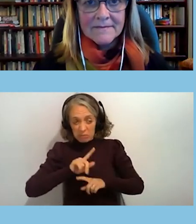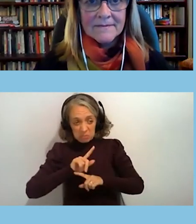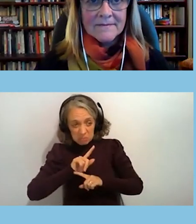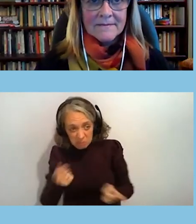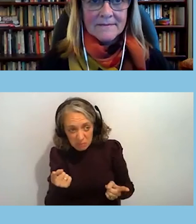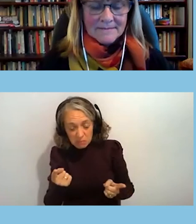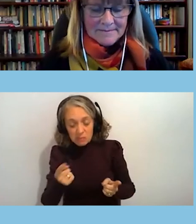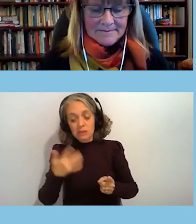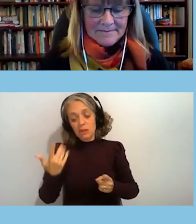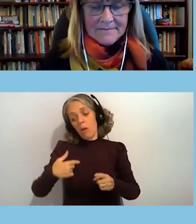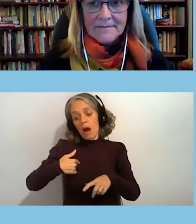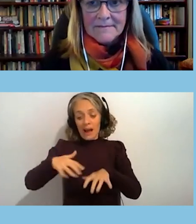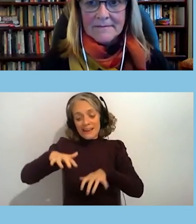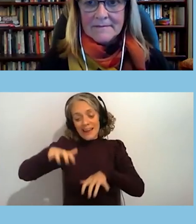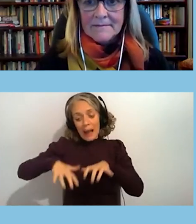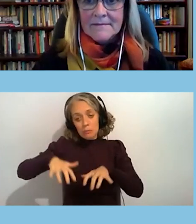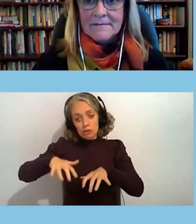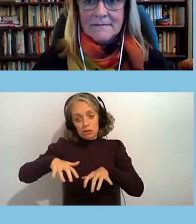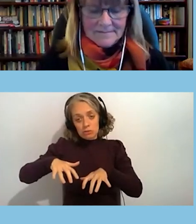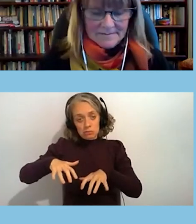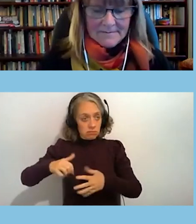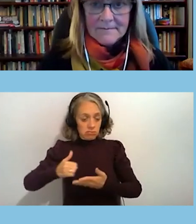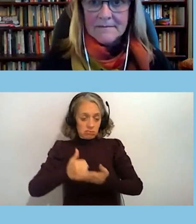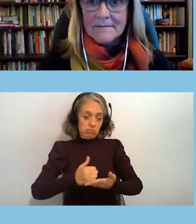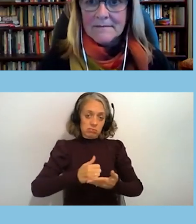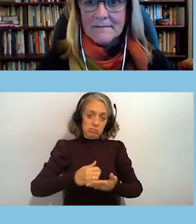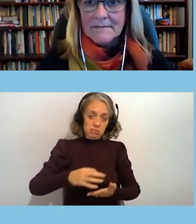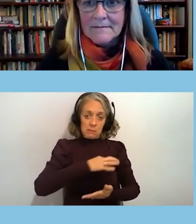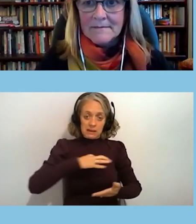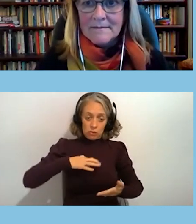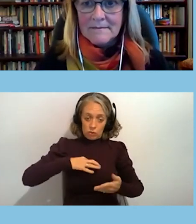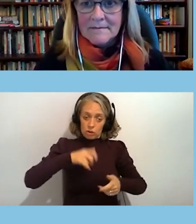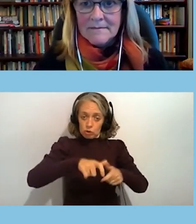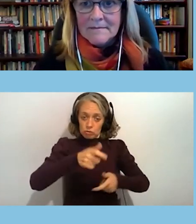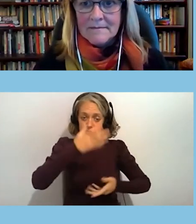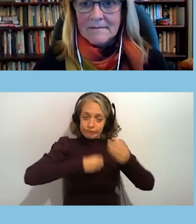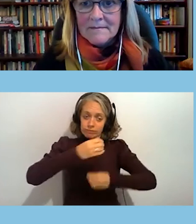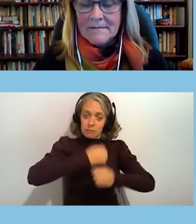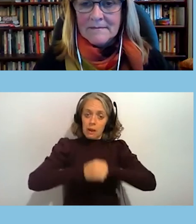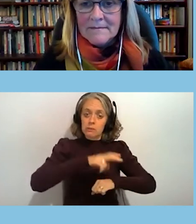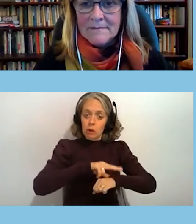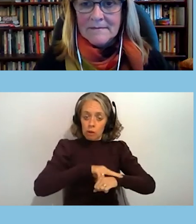I captioned for medical students. And